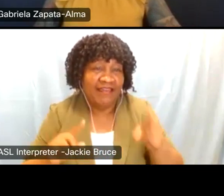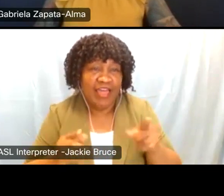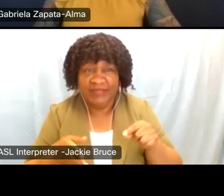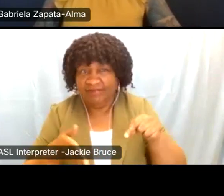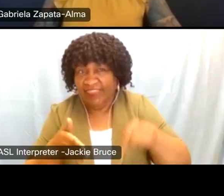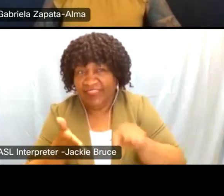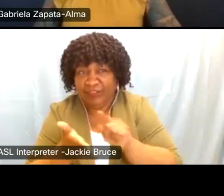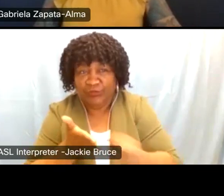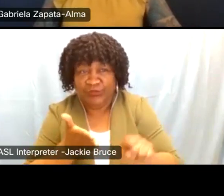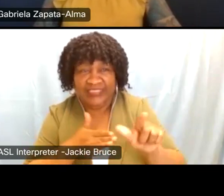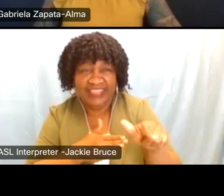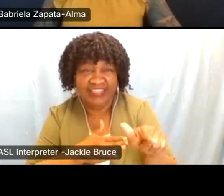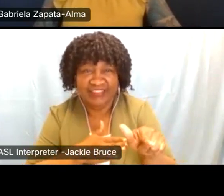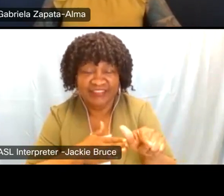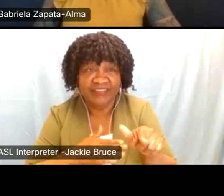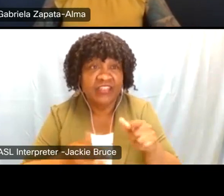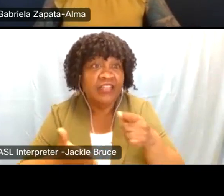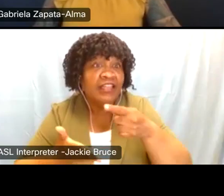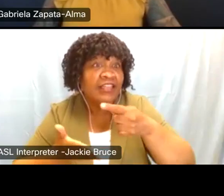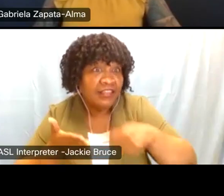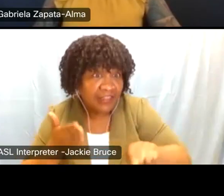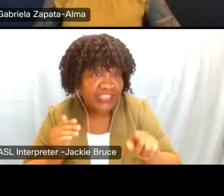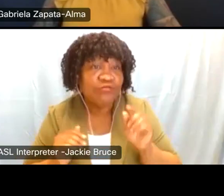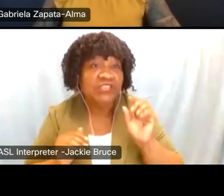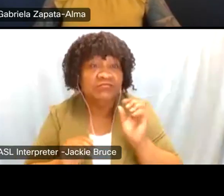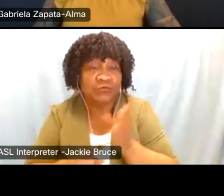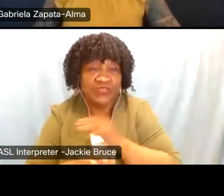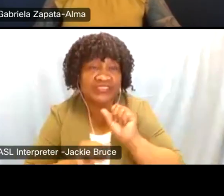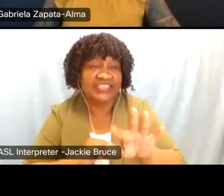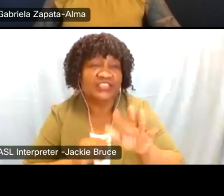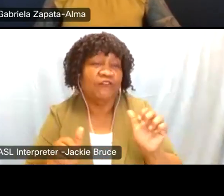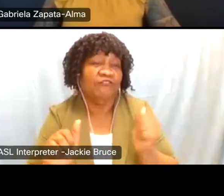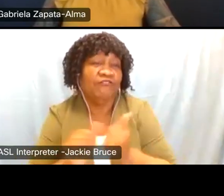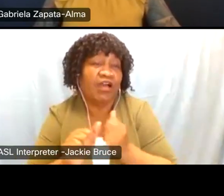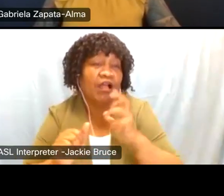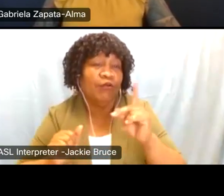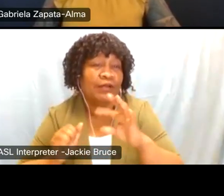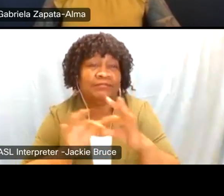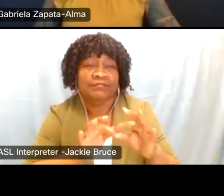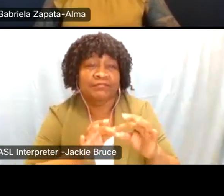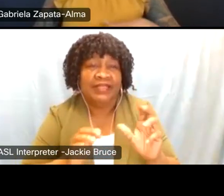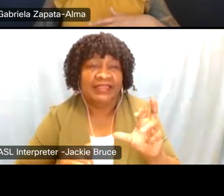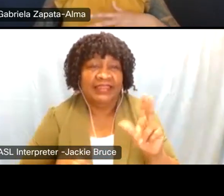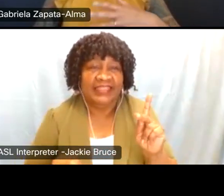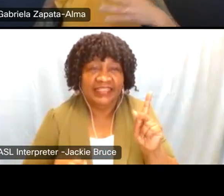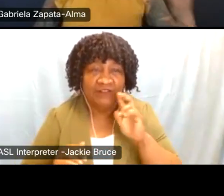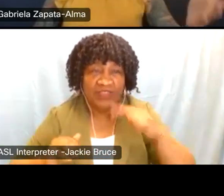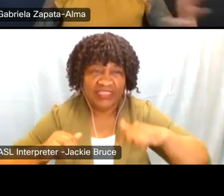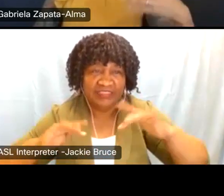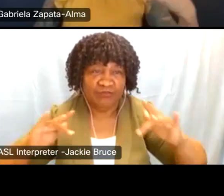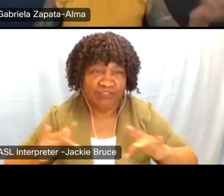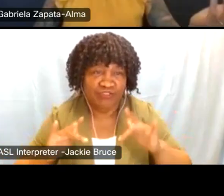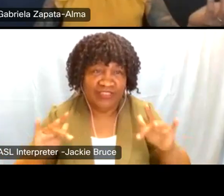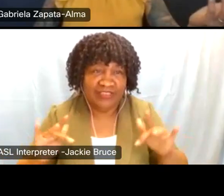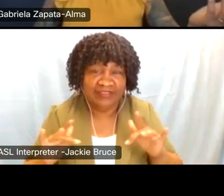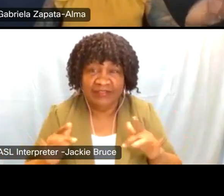week. Within the next week or so, we'll also send you a follow-up email with a link to the recording and